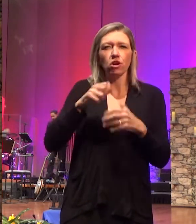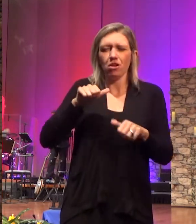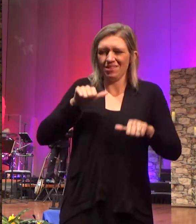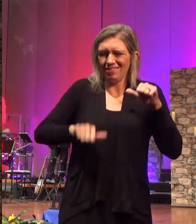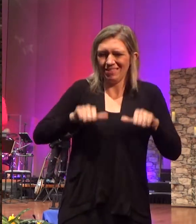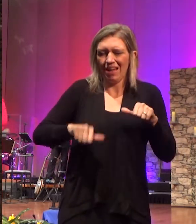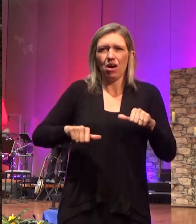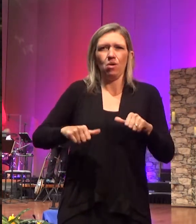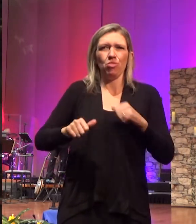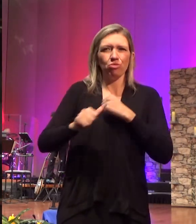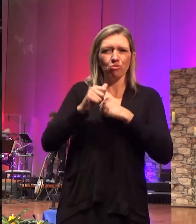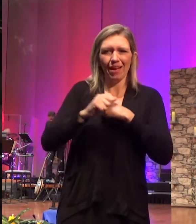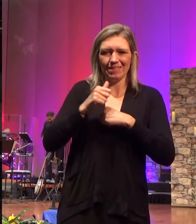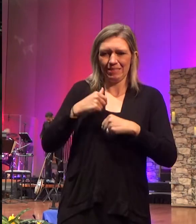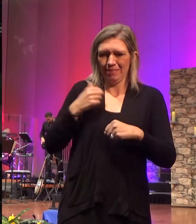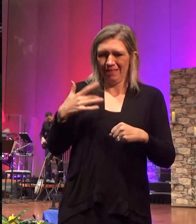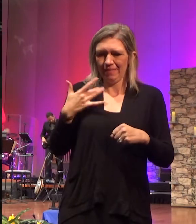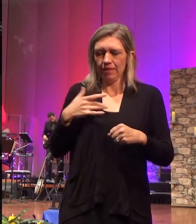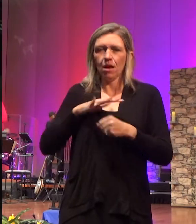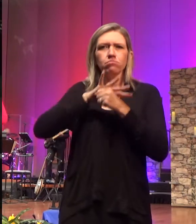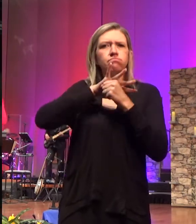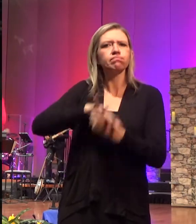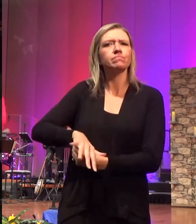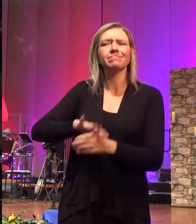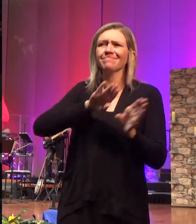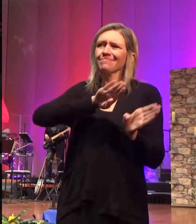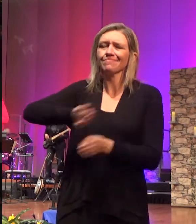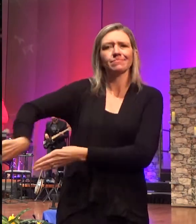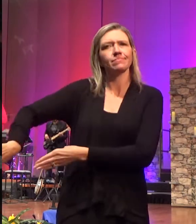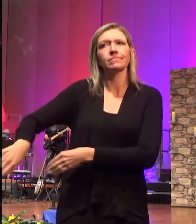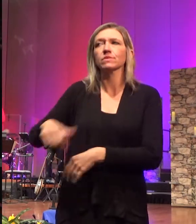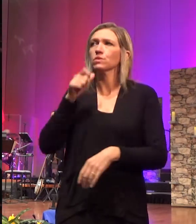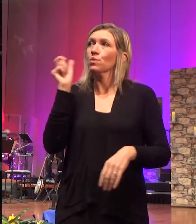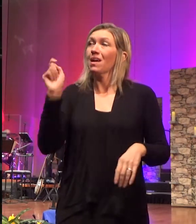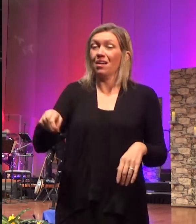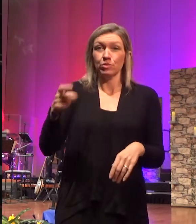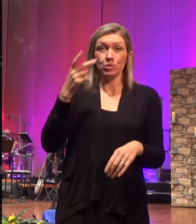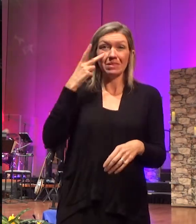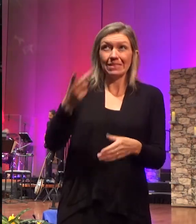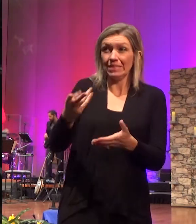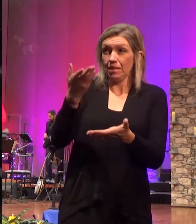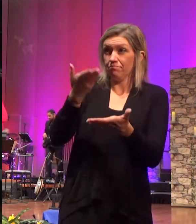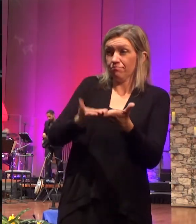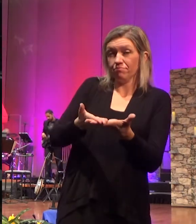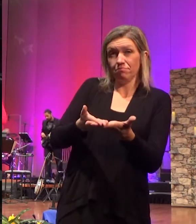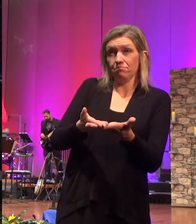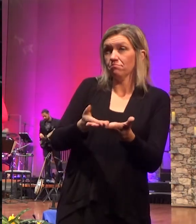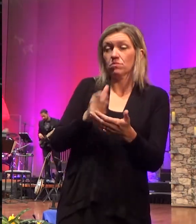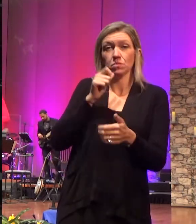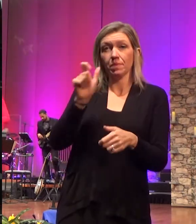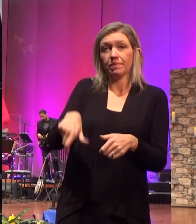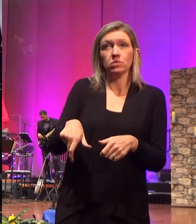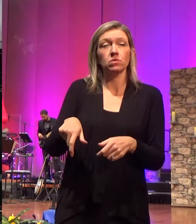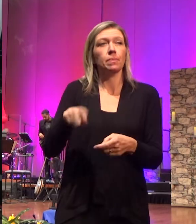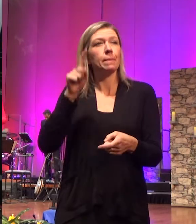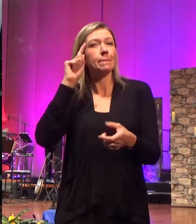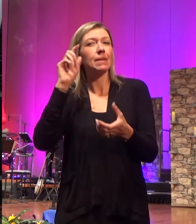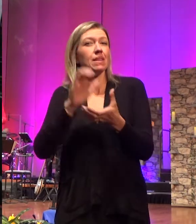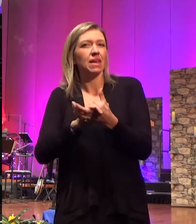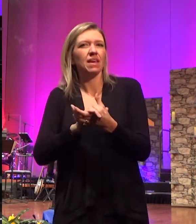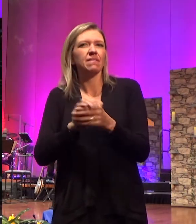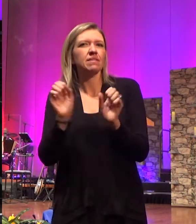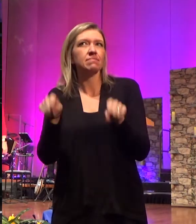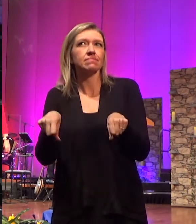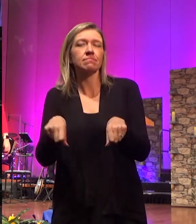my feelings when heaven's invade. Oh, don't need to see it to believe